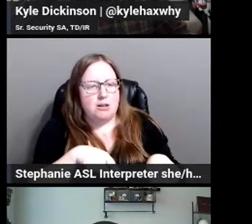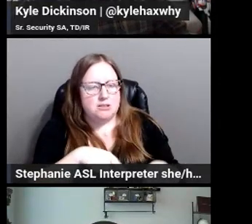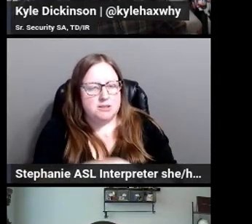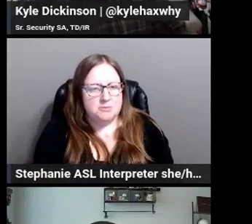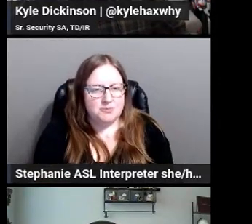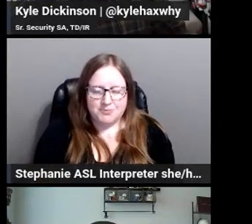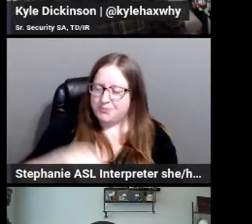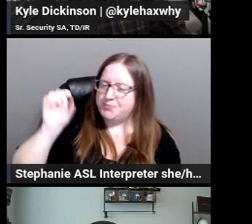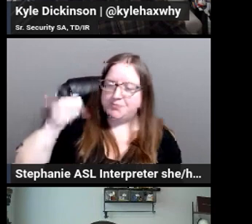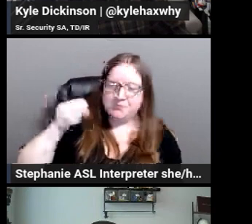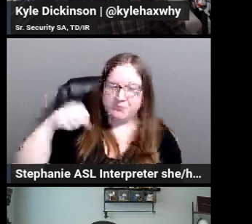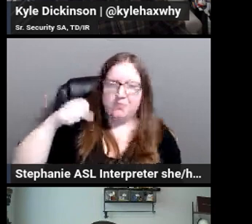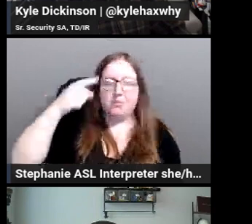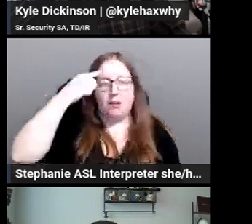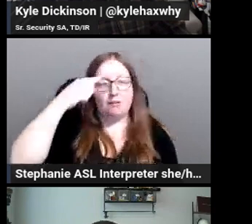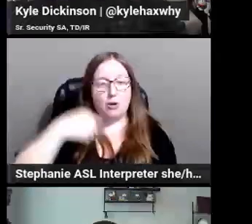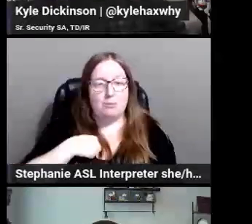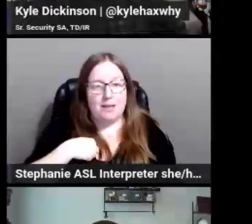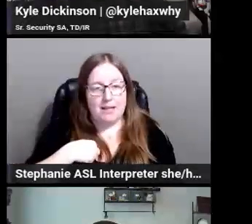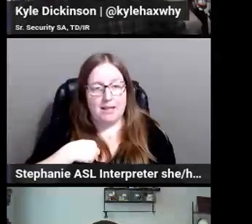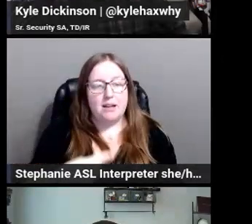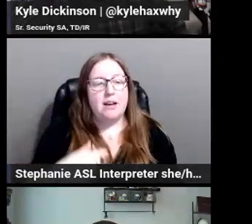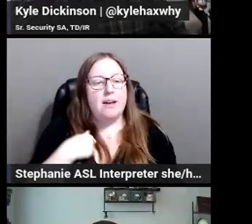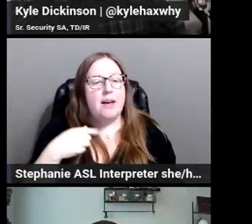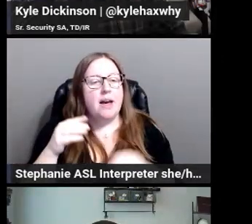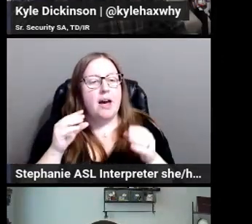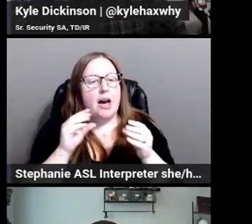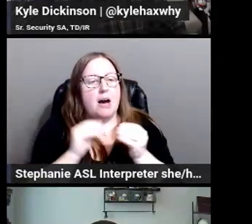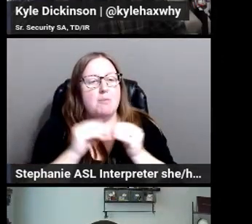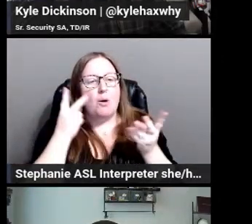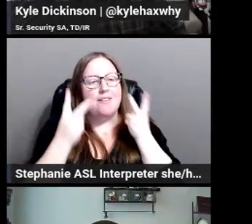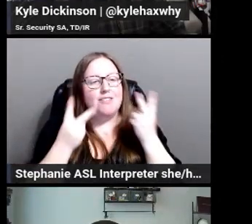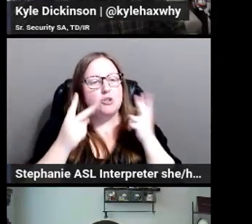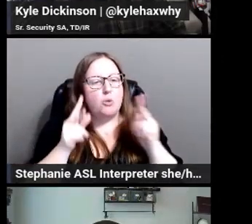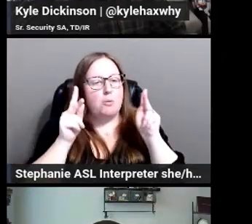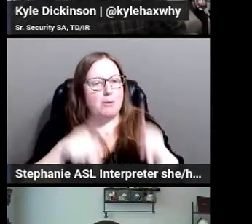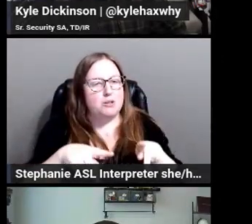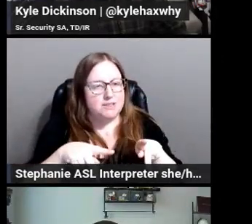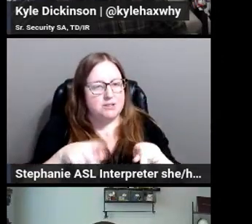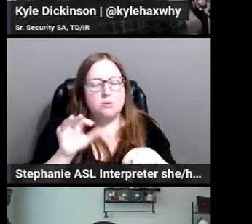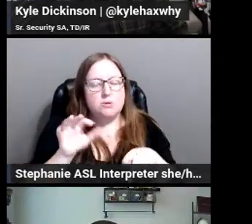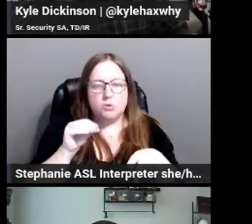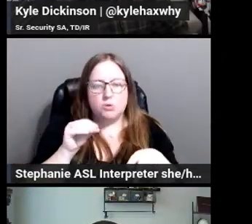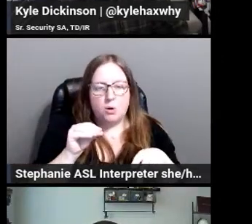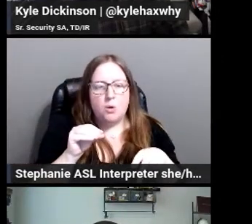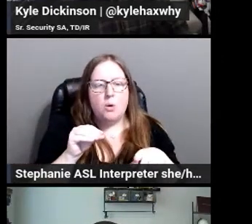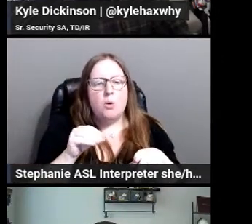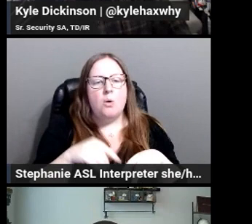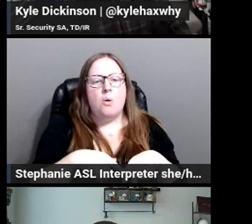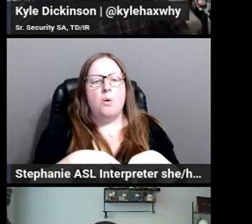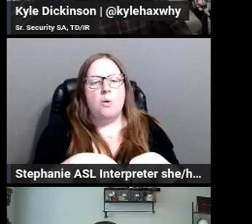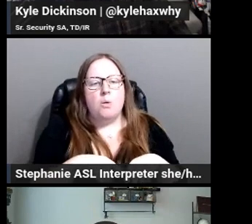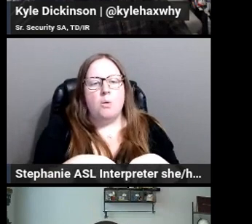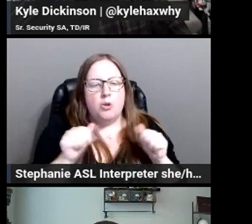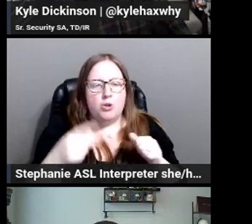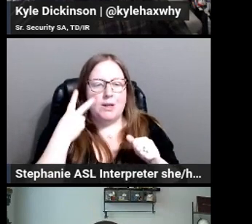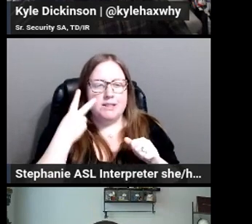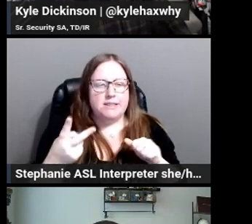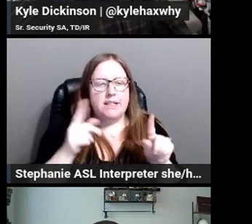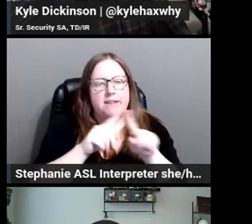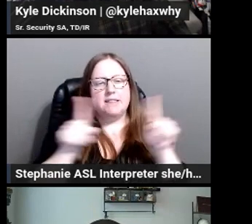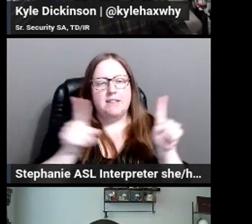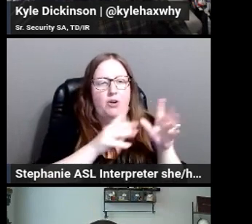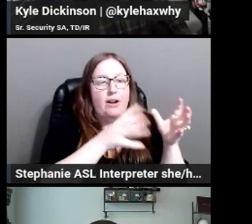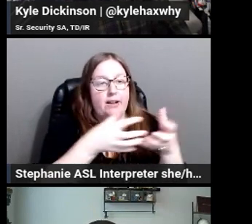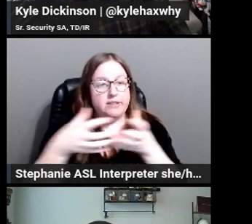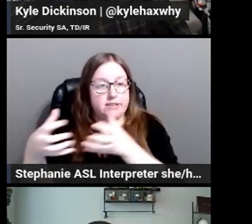Yeah, so for me, I'm certainly more of a visual person, right? So I could, you can look at the different entities,